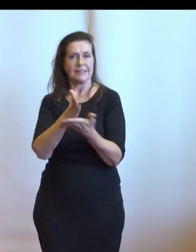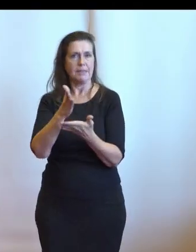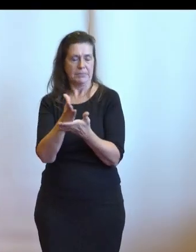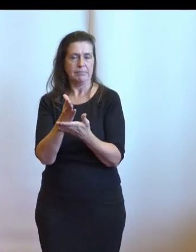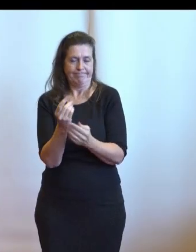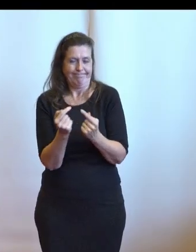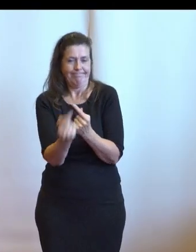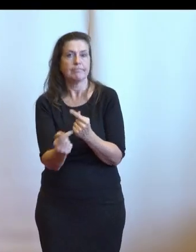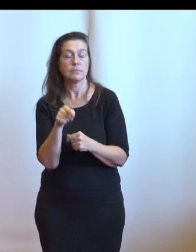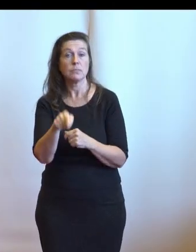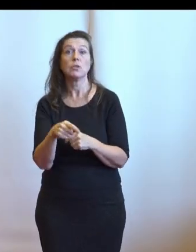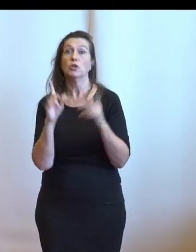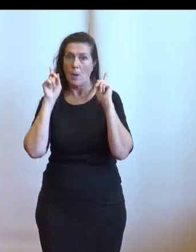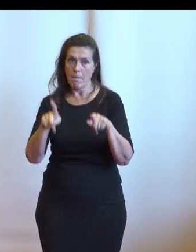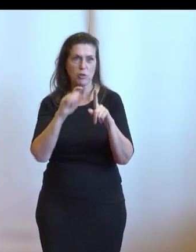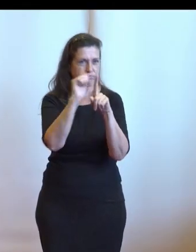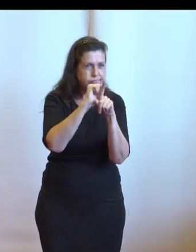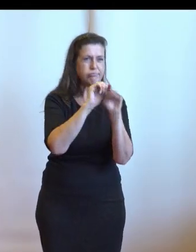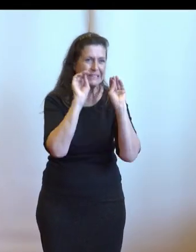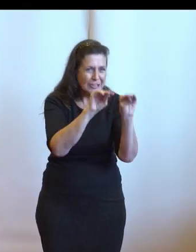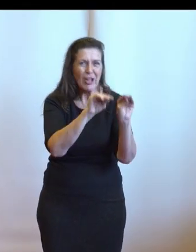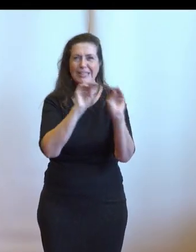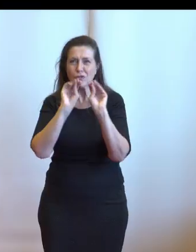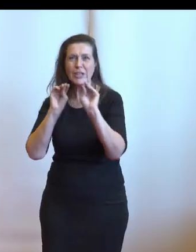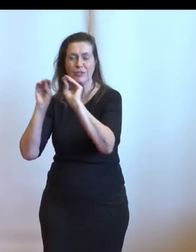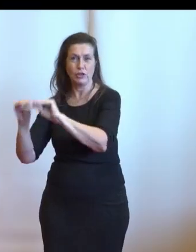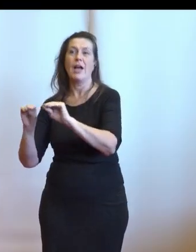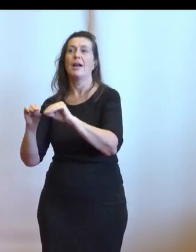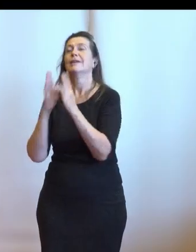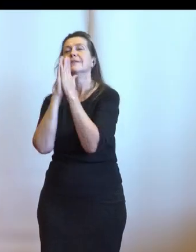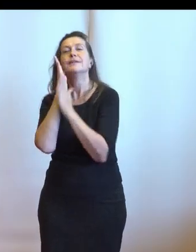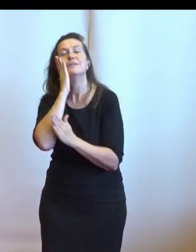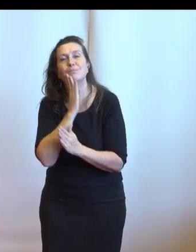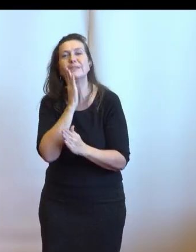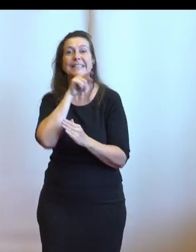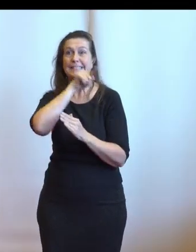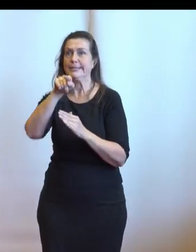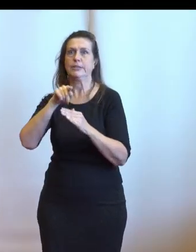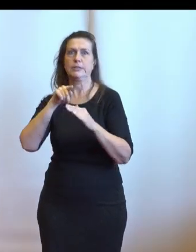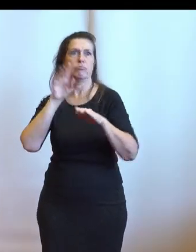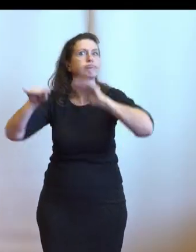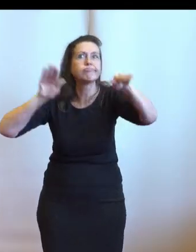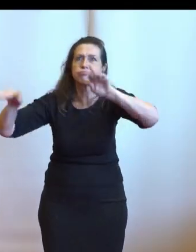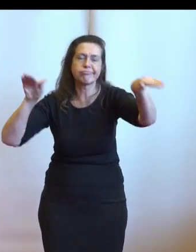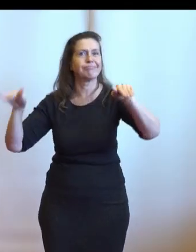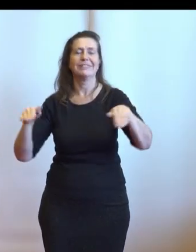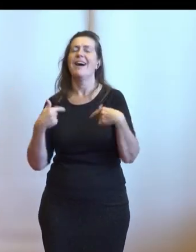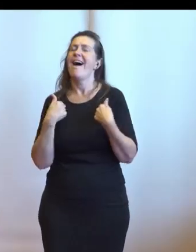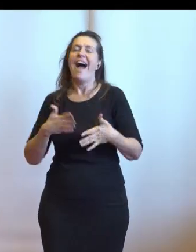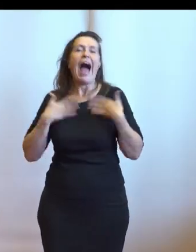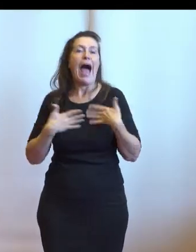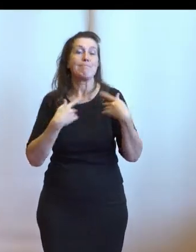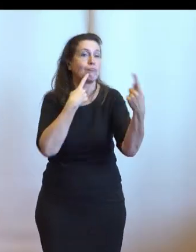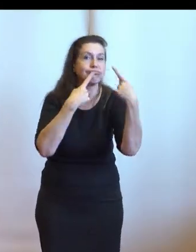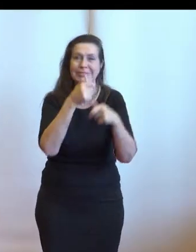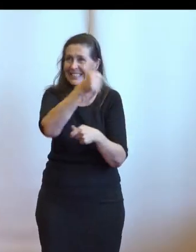have the necessary training. So please promote all this. Please contact me. I will be very happy to work to each of you.